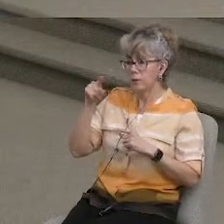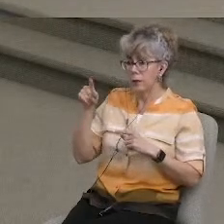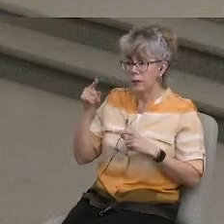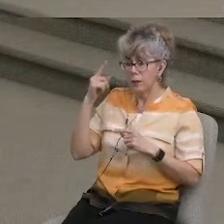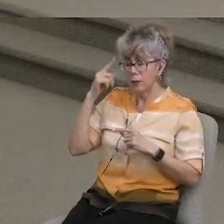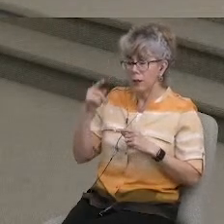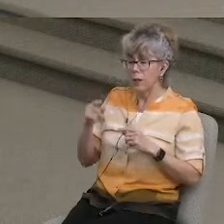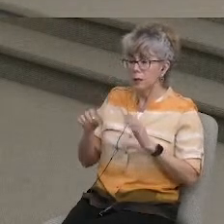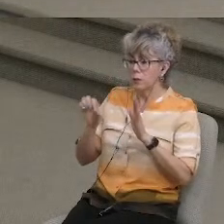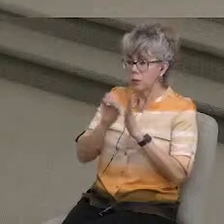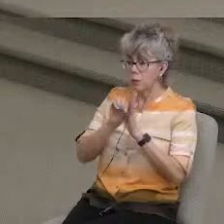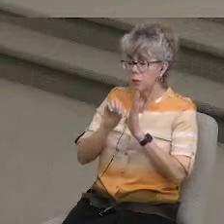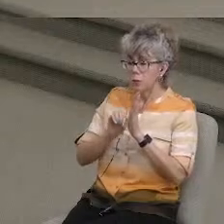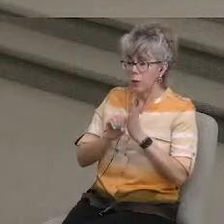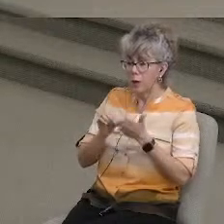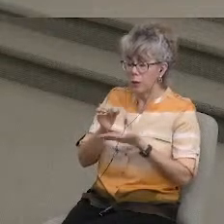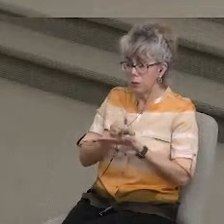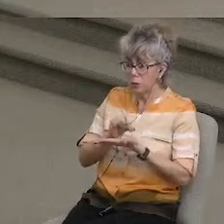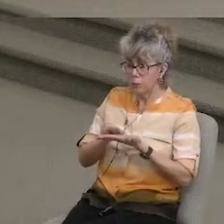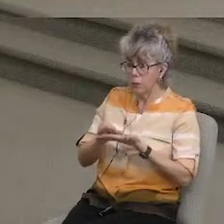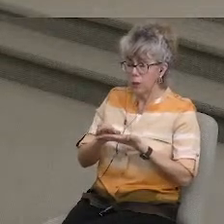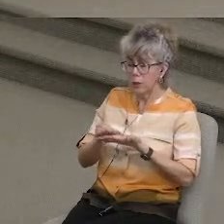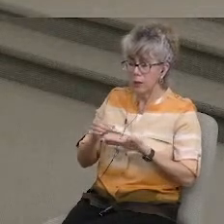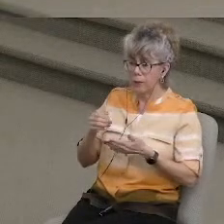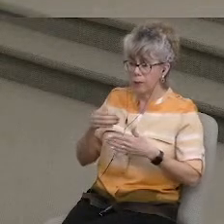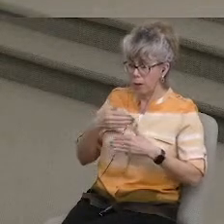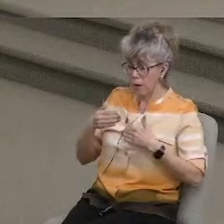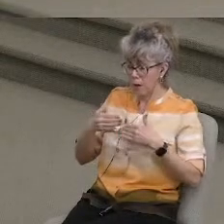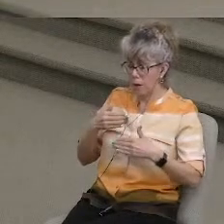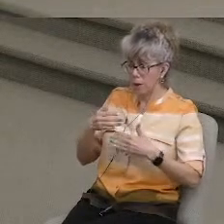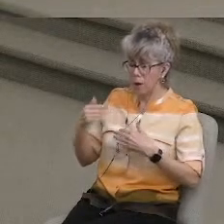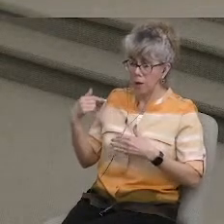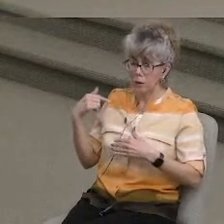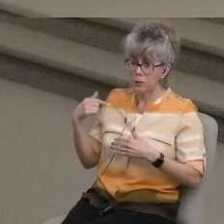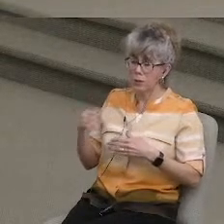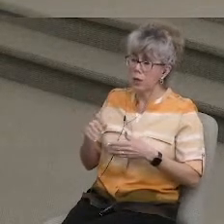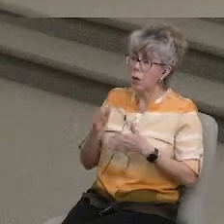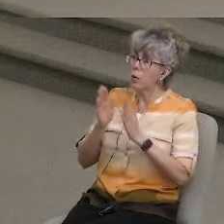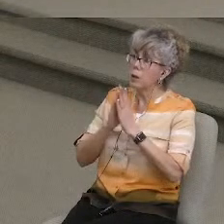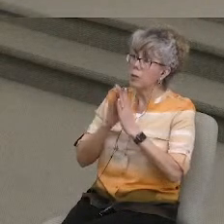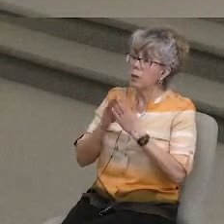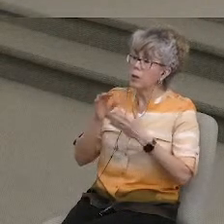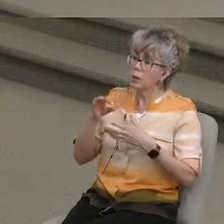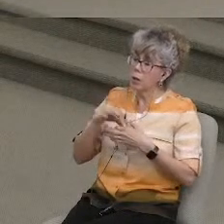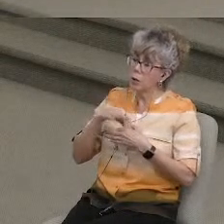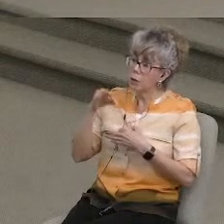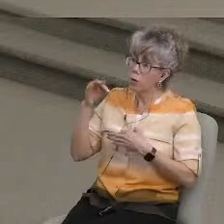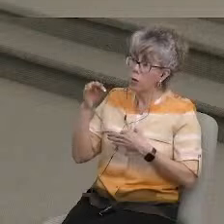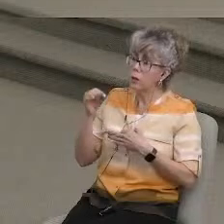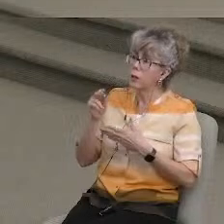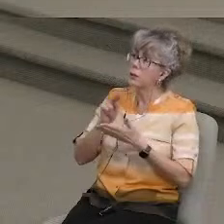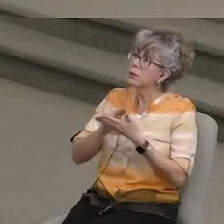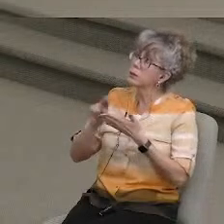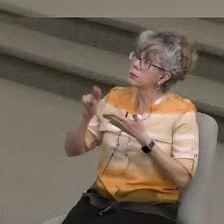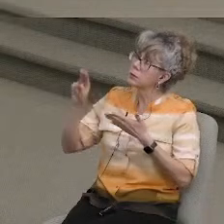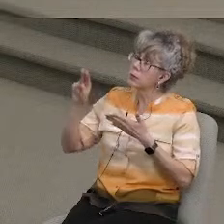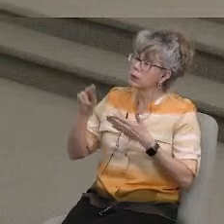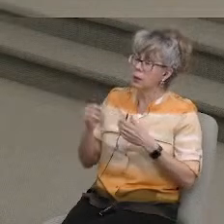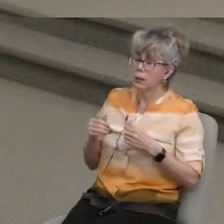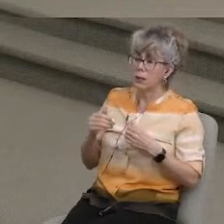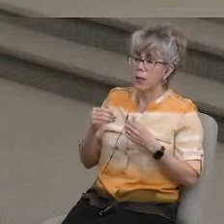on his lung, so Father, we pray that the Holy Spirit will be with that family, give them